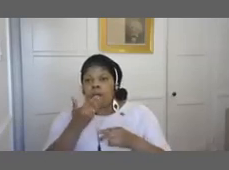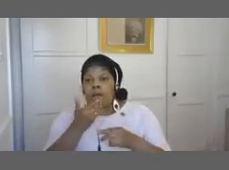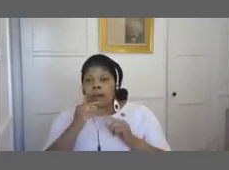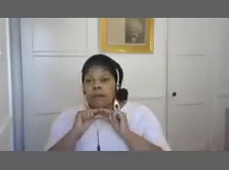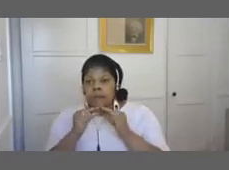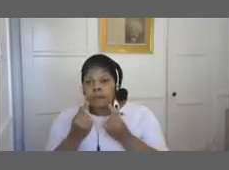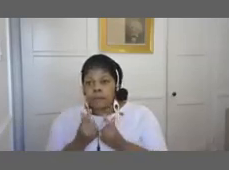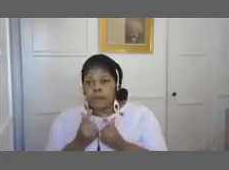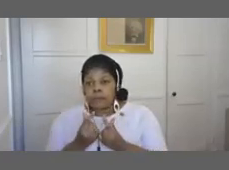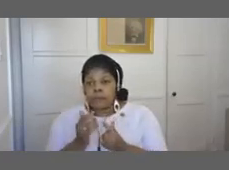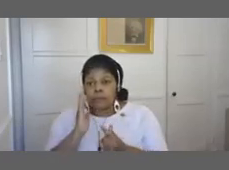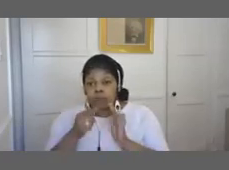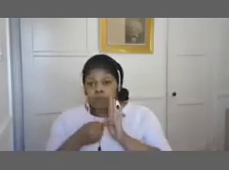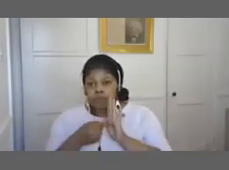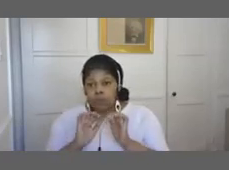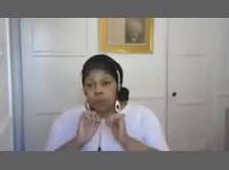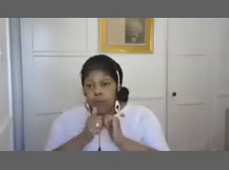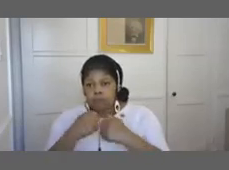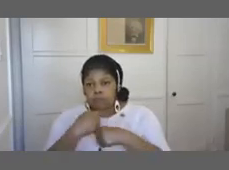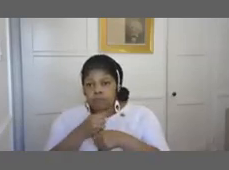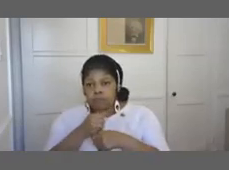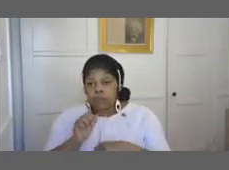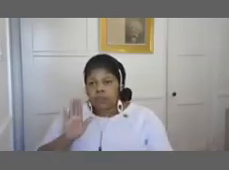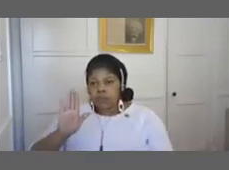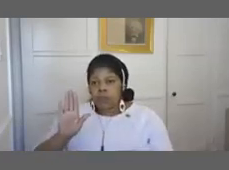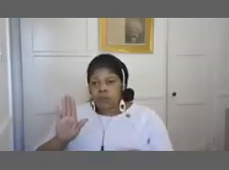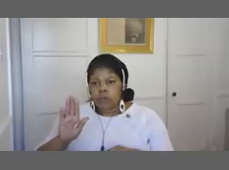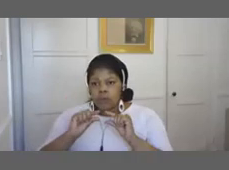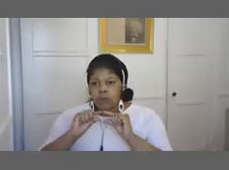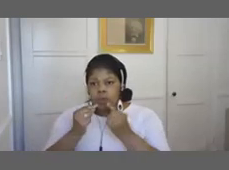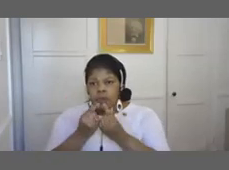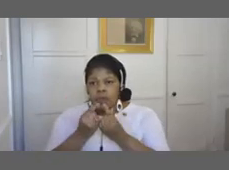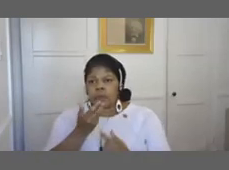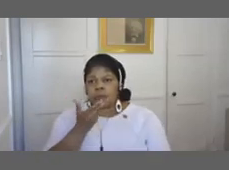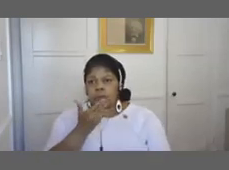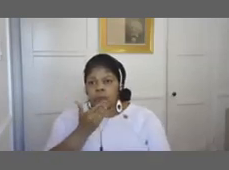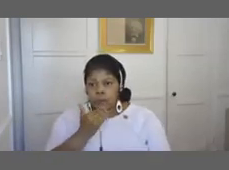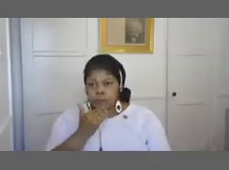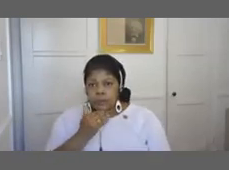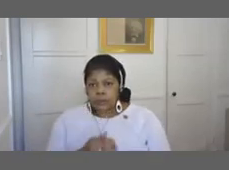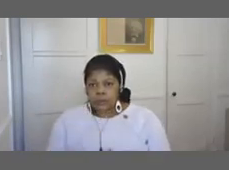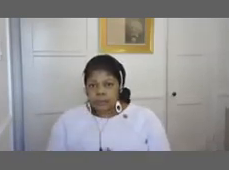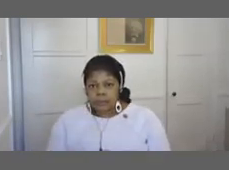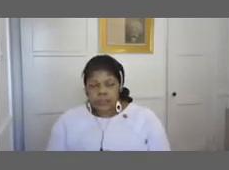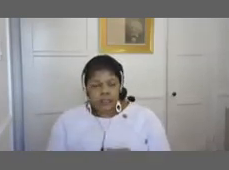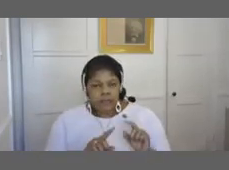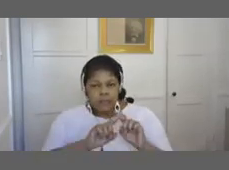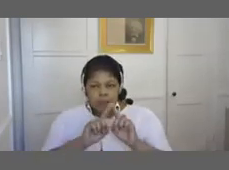few minutes, is add, create our own color groups. So those are, so far, a whole bunch of different